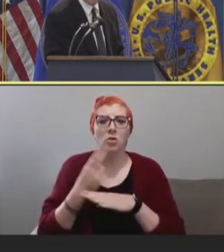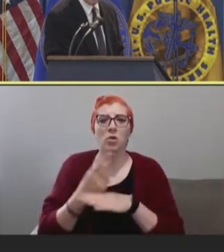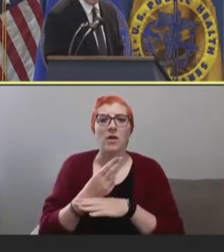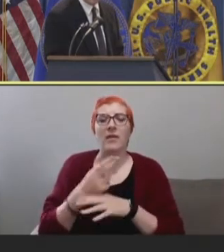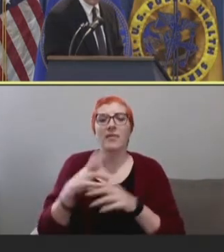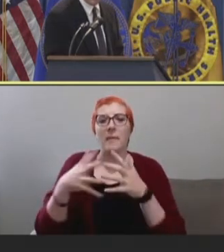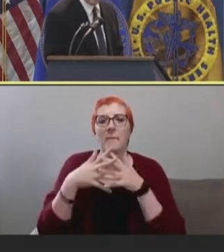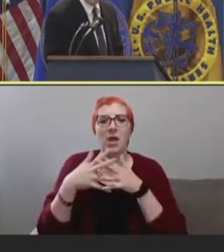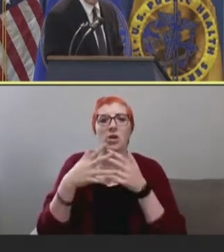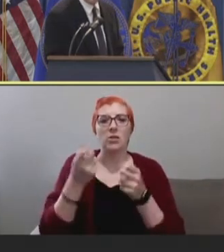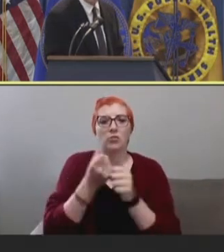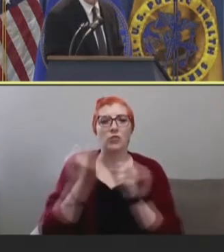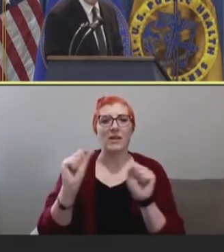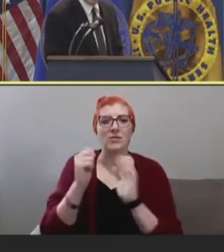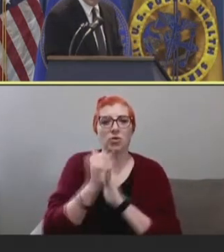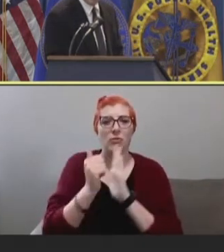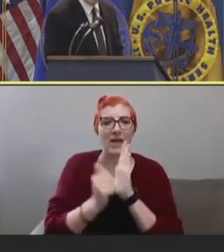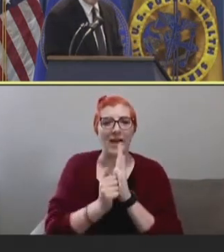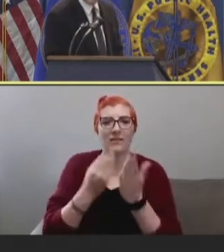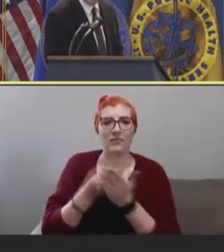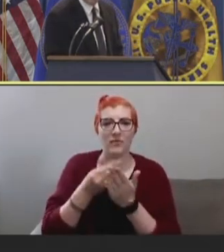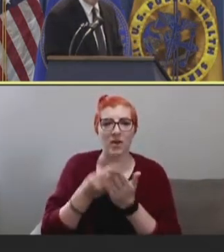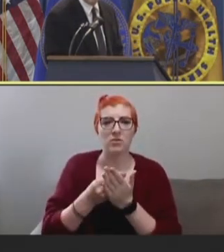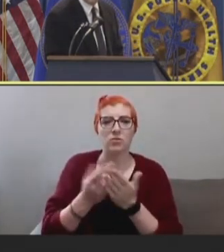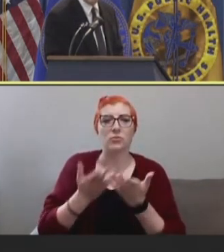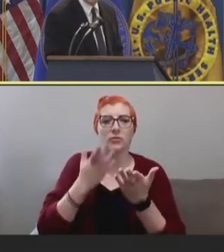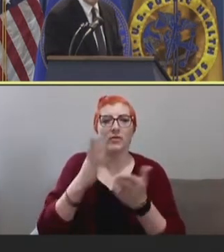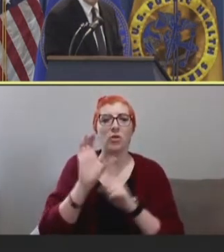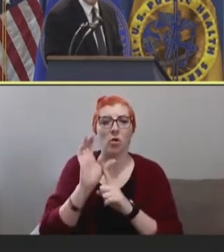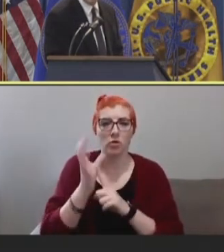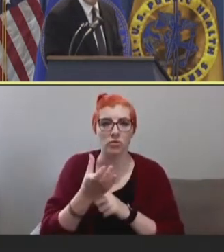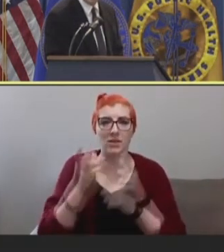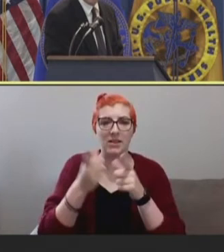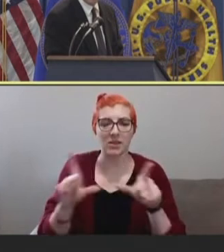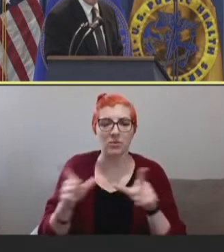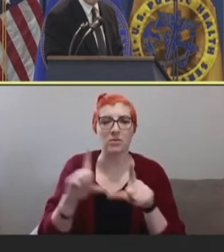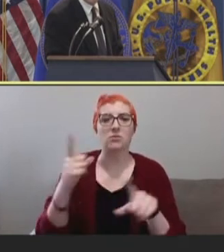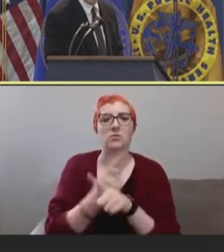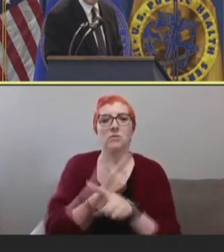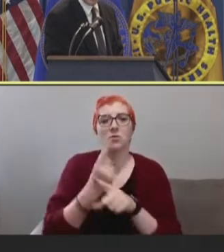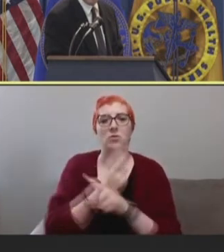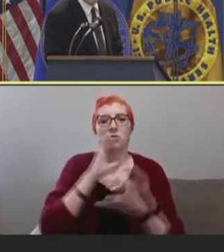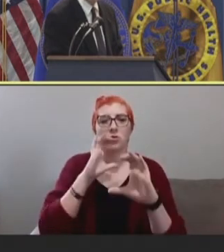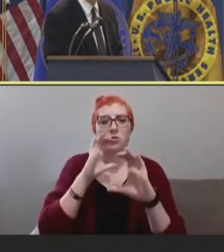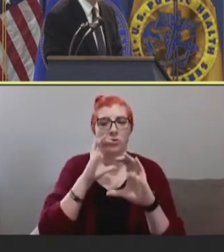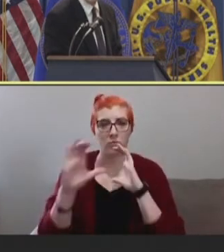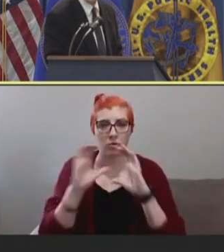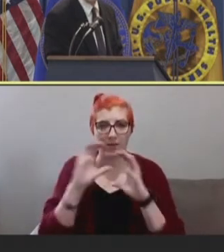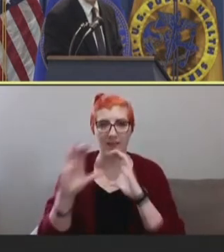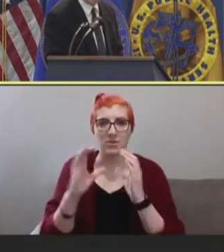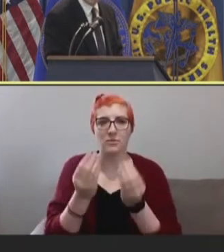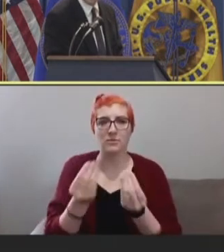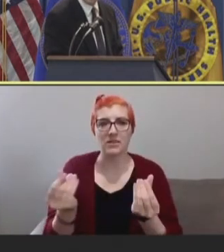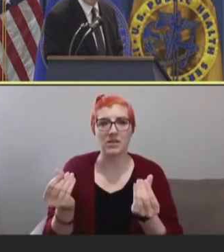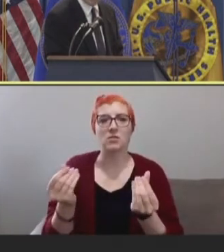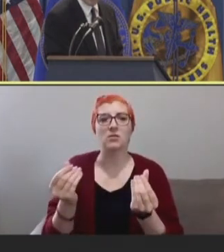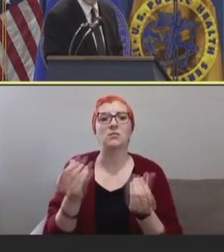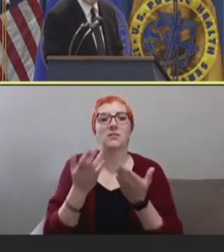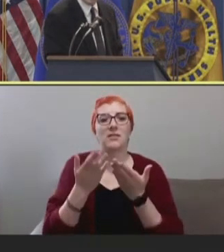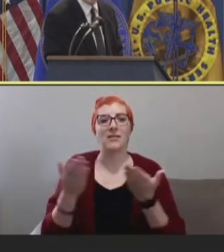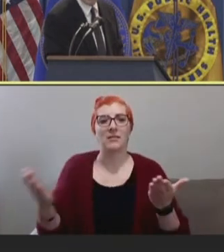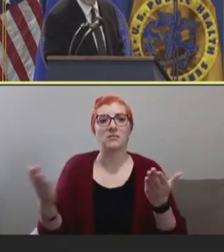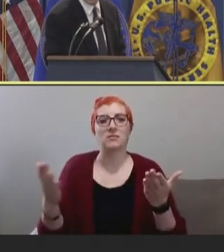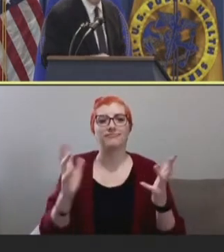funds to provide culturally and linguistically appropriate communication materials that are tailored, context-specific, and once